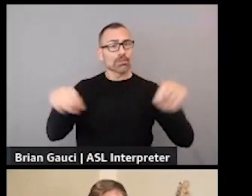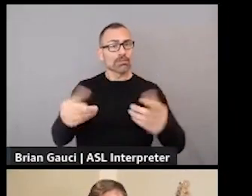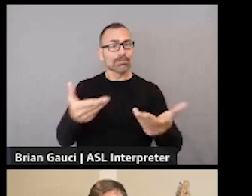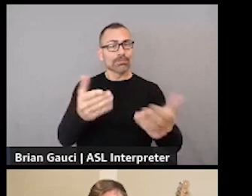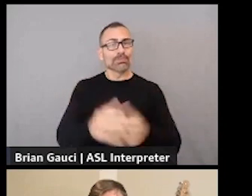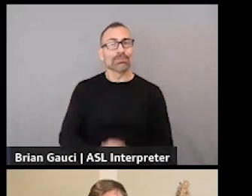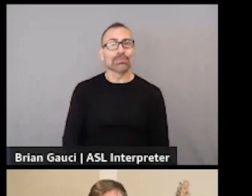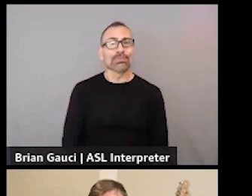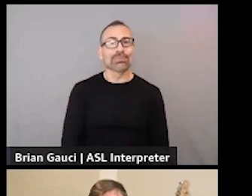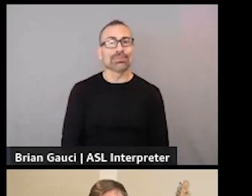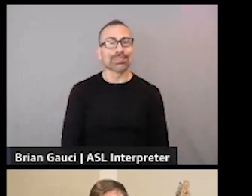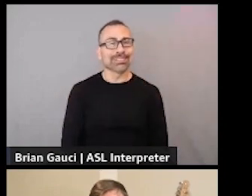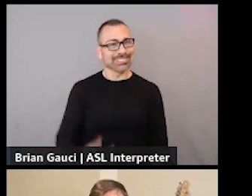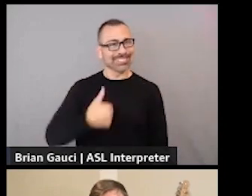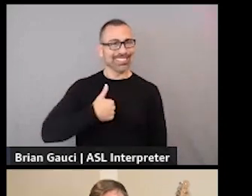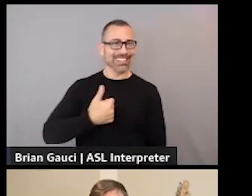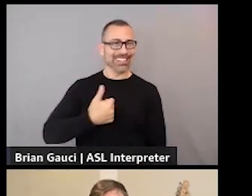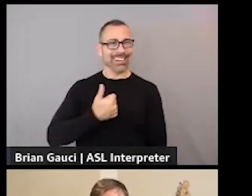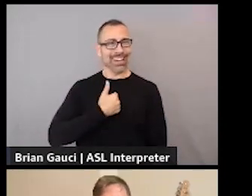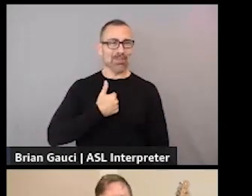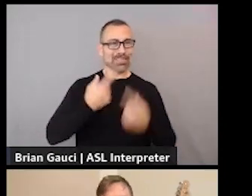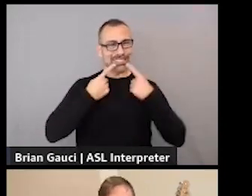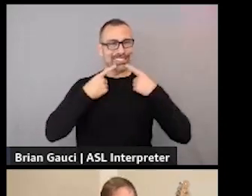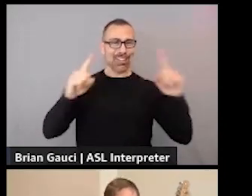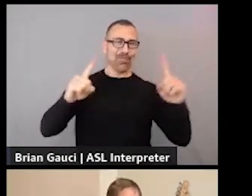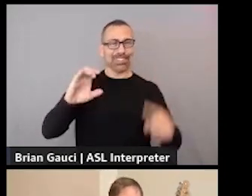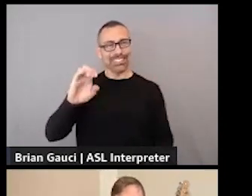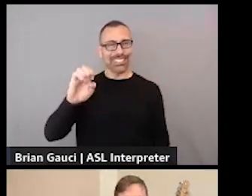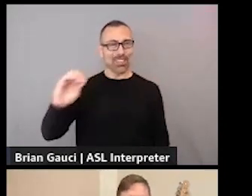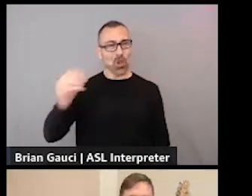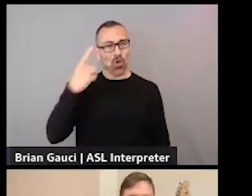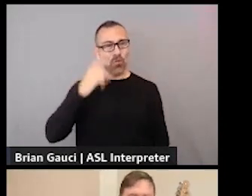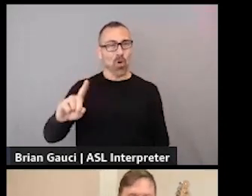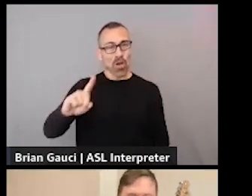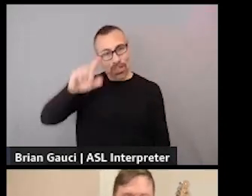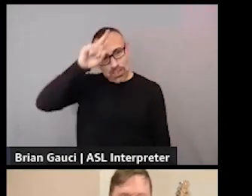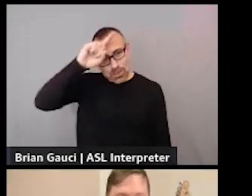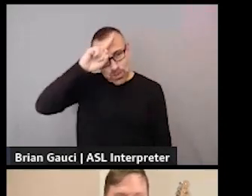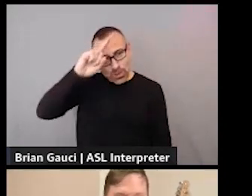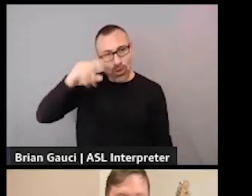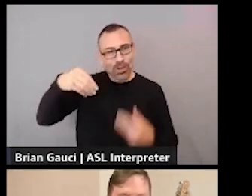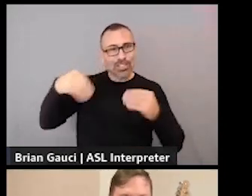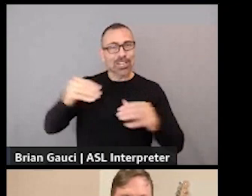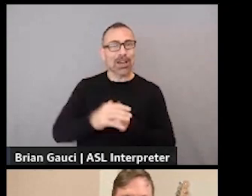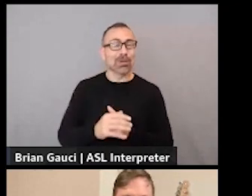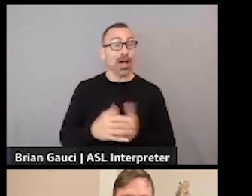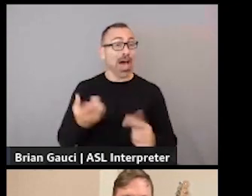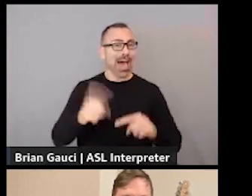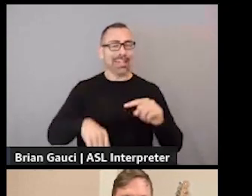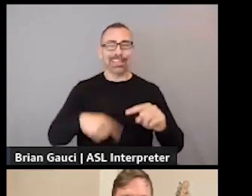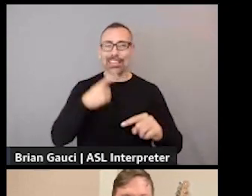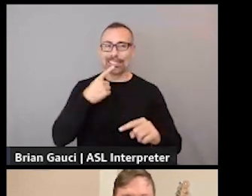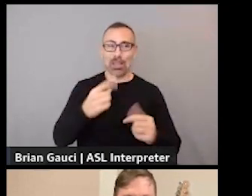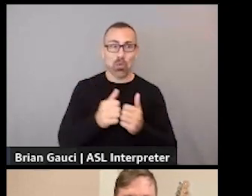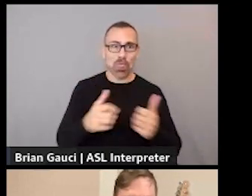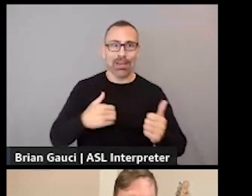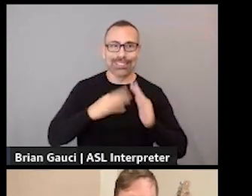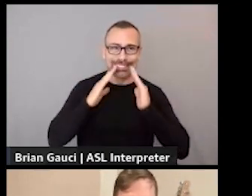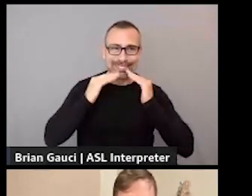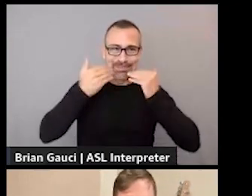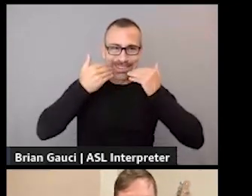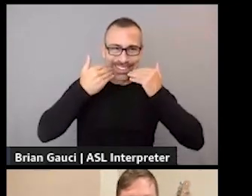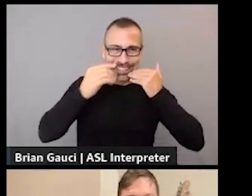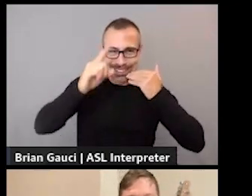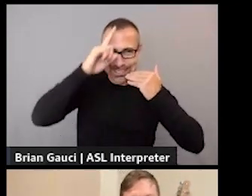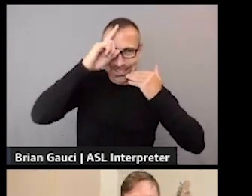I am self-proclaimed CEO of the Unicorn Shop, which I still can't say that without smiling, but it's very important to get